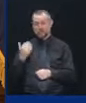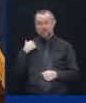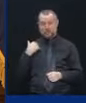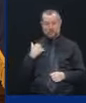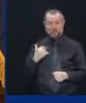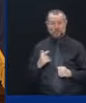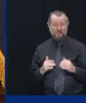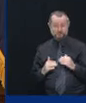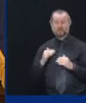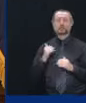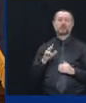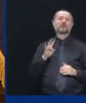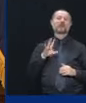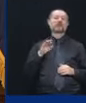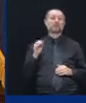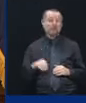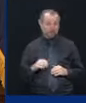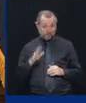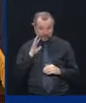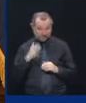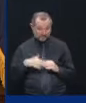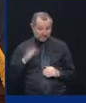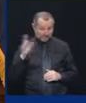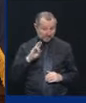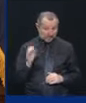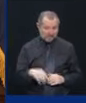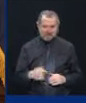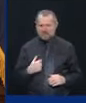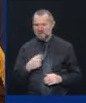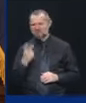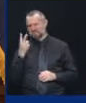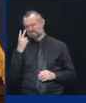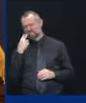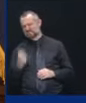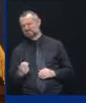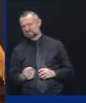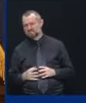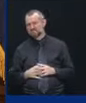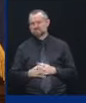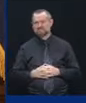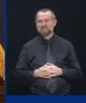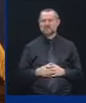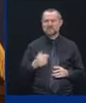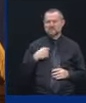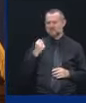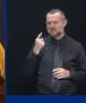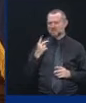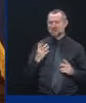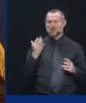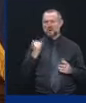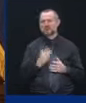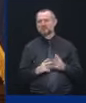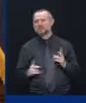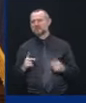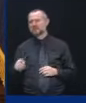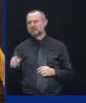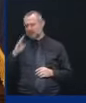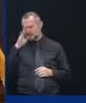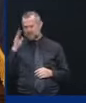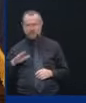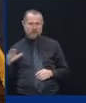number going any higher. We do have an issue why the low-performing hospitals were so much lower.